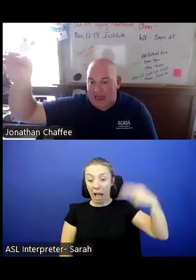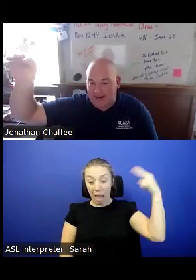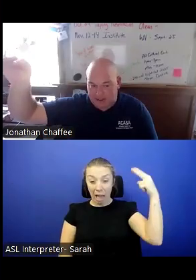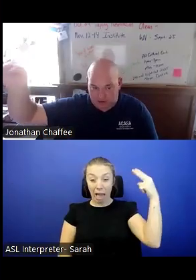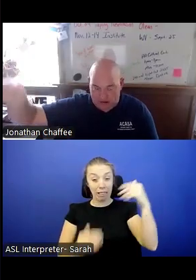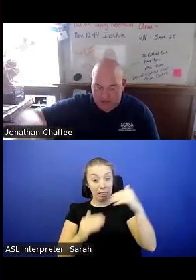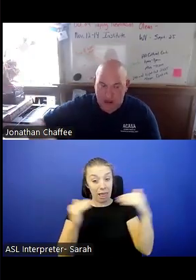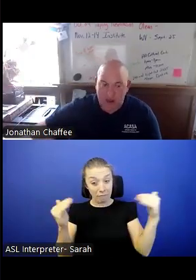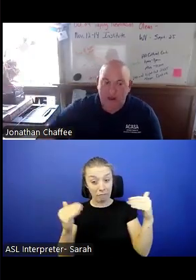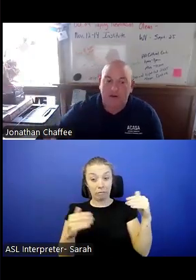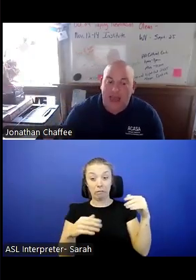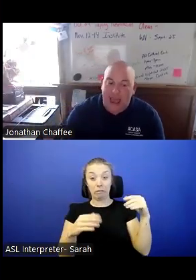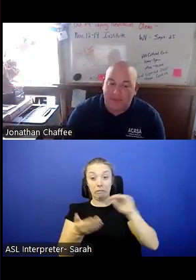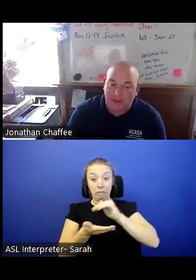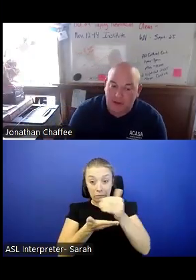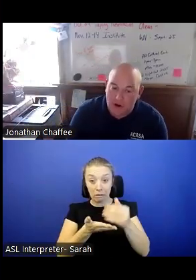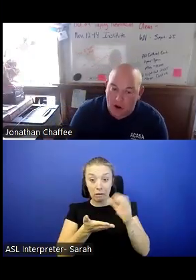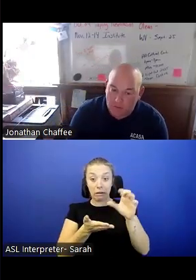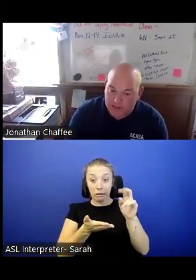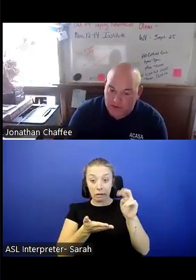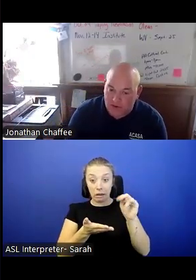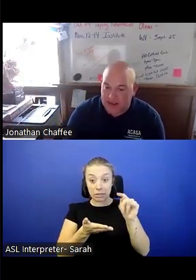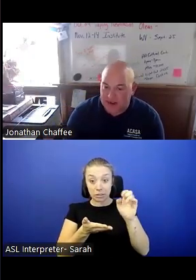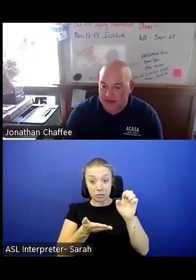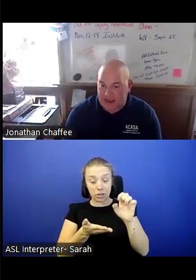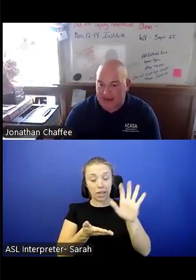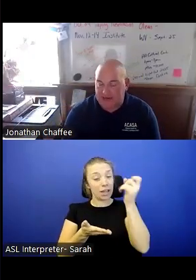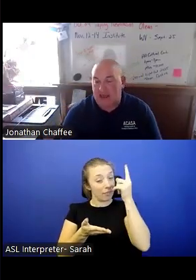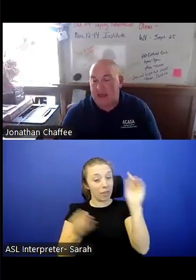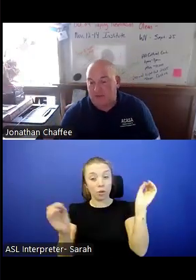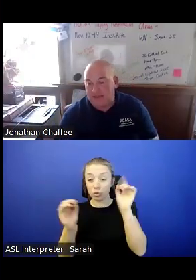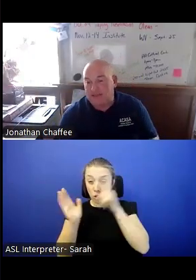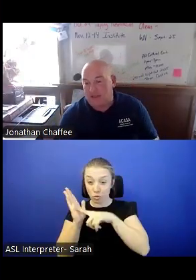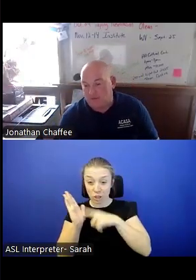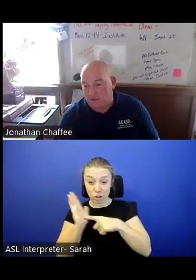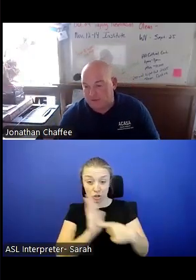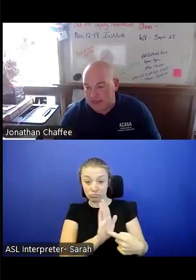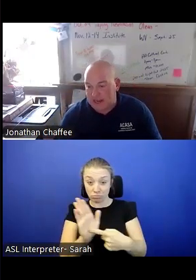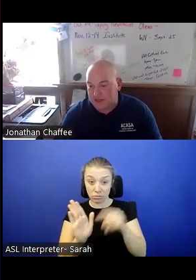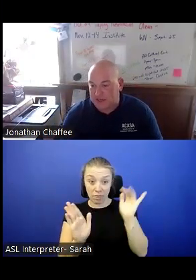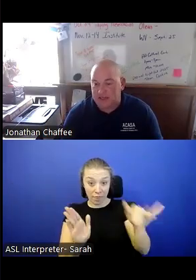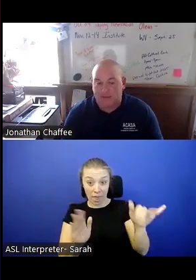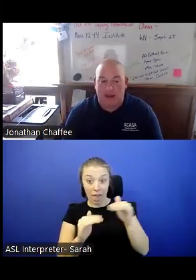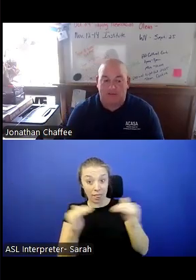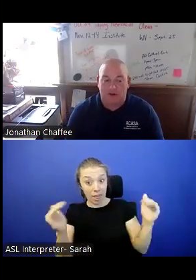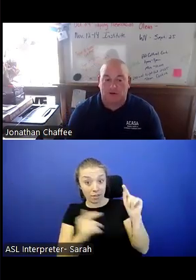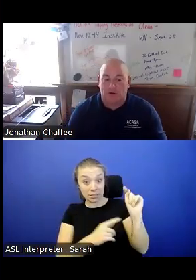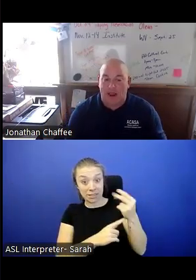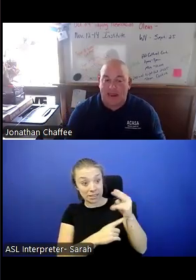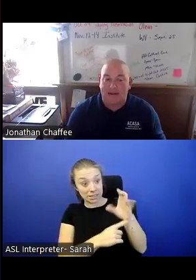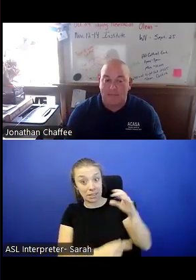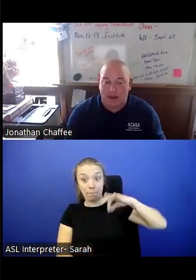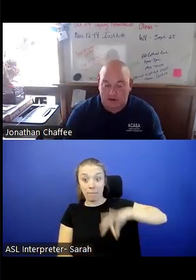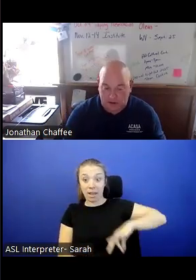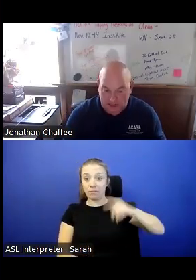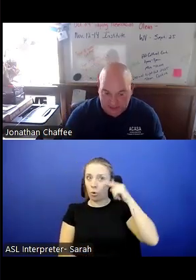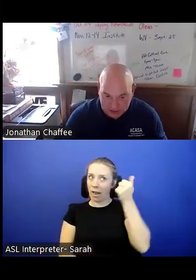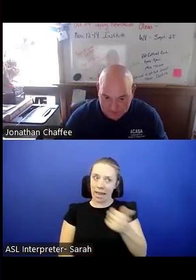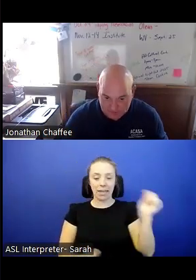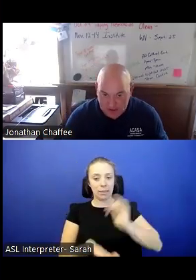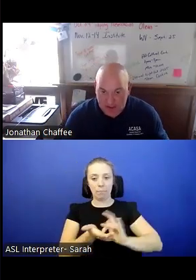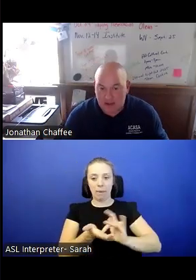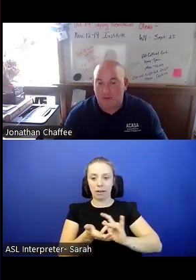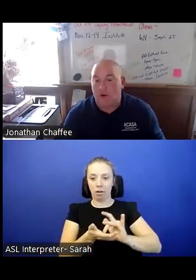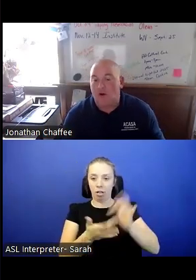level concentrates. There's absolutely no research that indicates this level of THC is beneficial for any medical